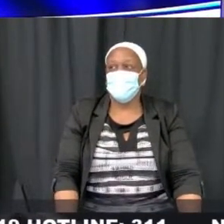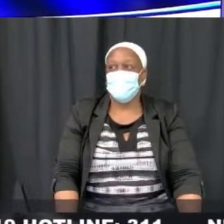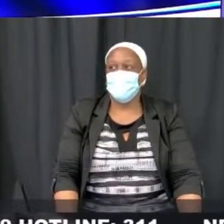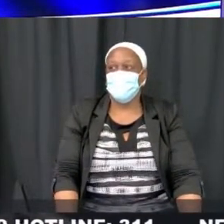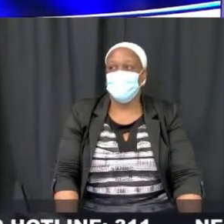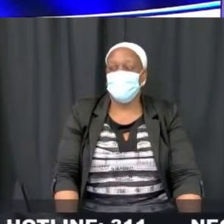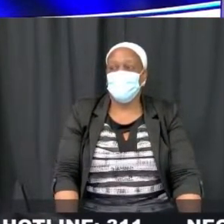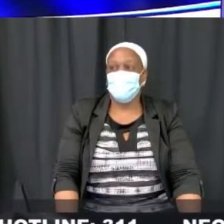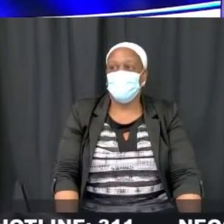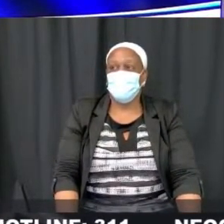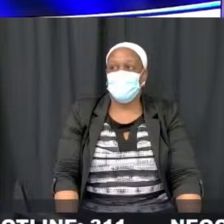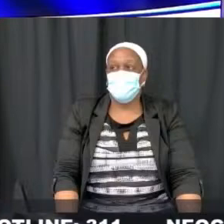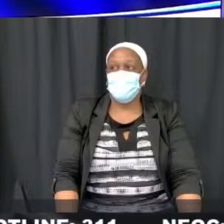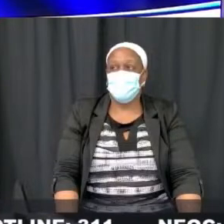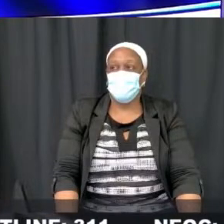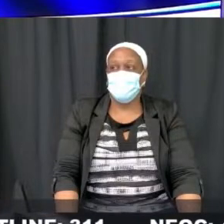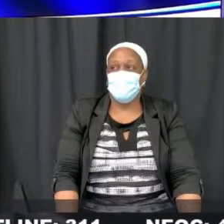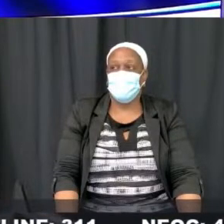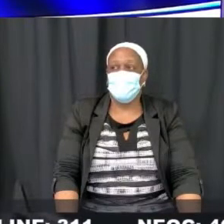Okay, that